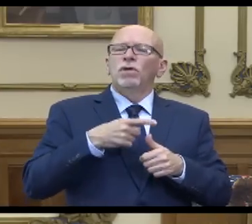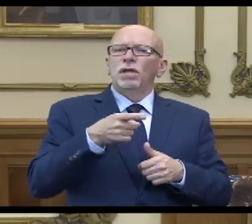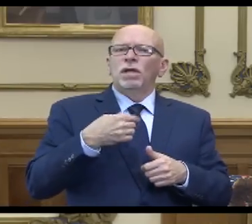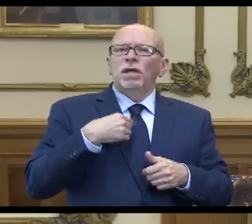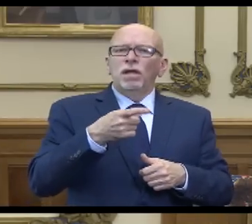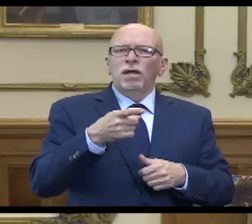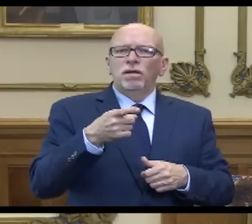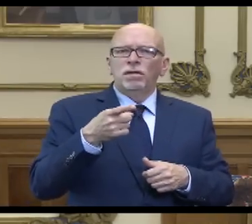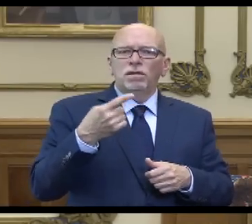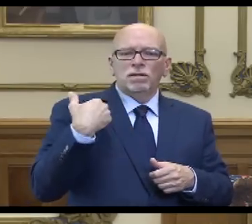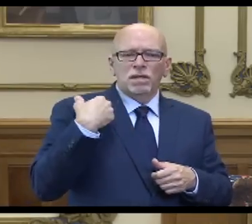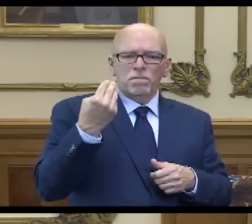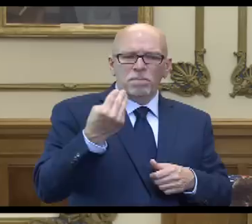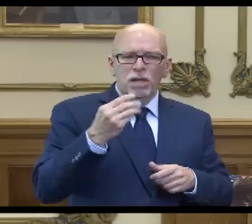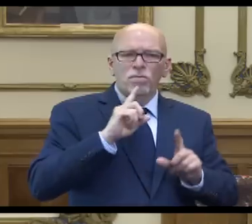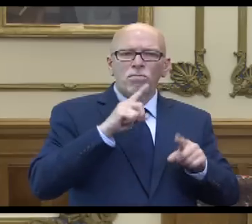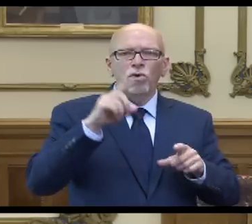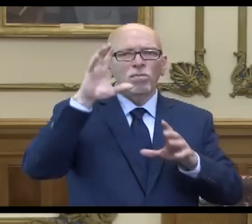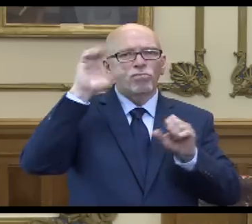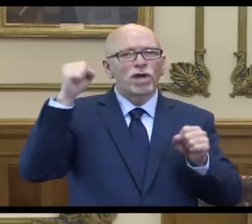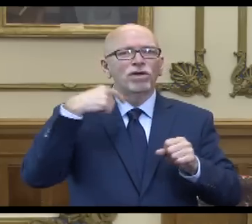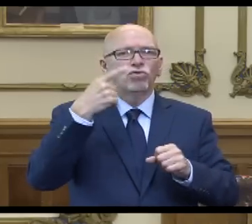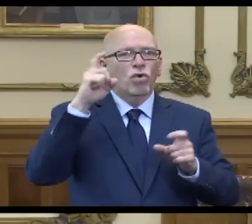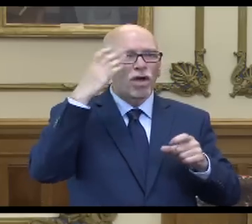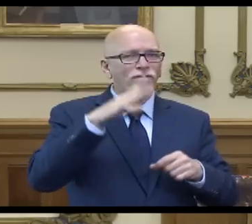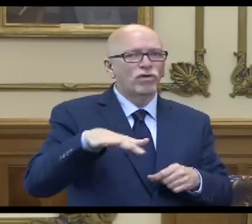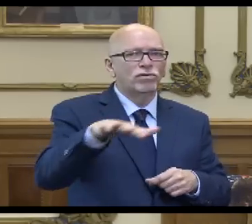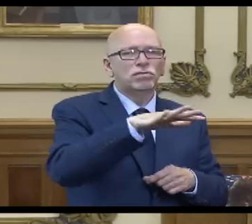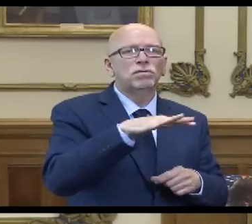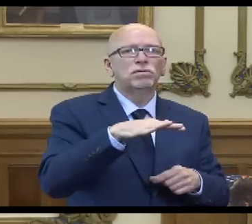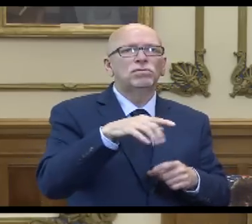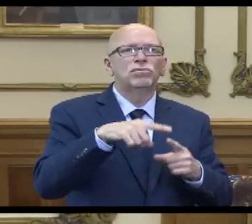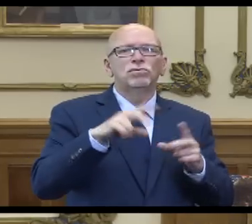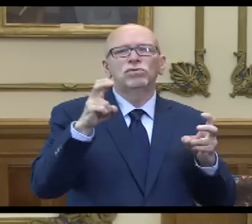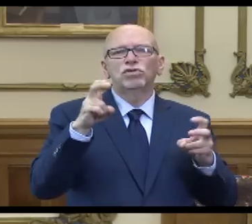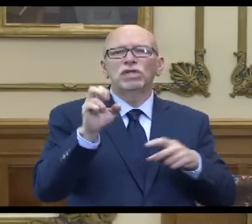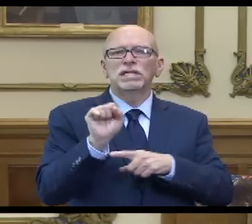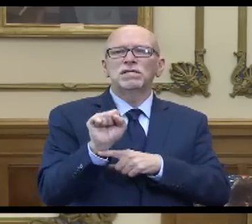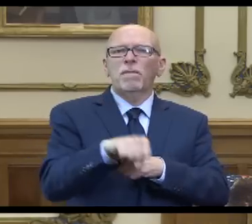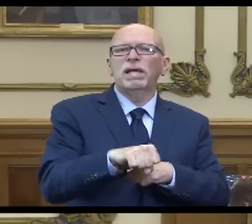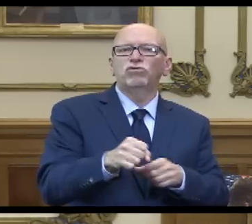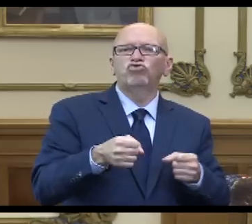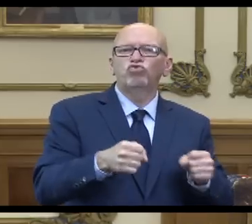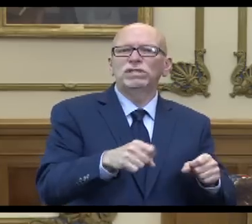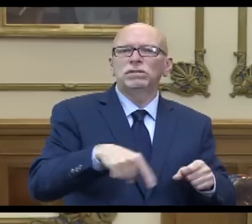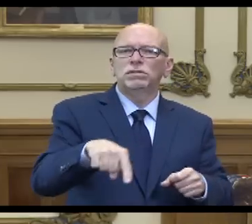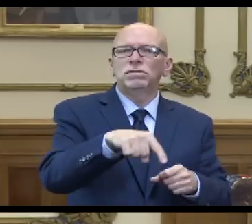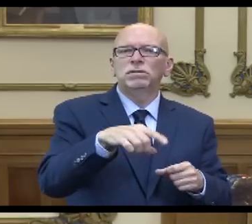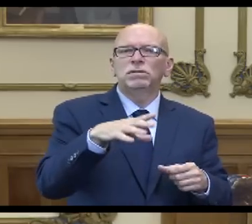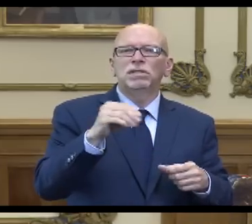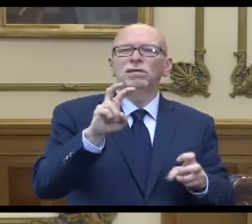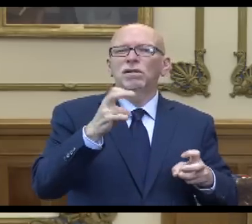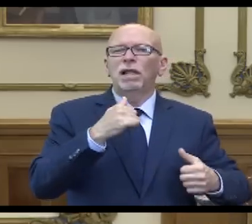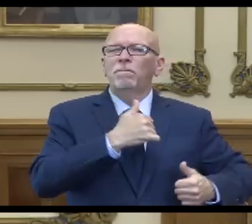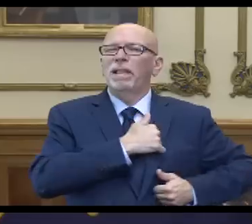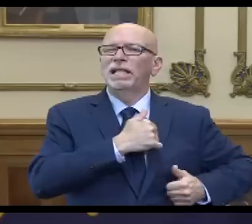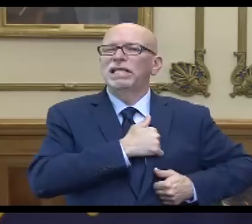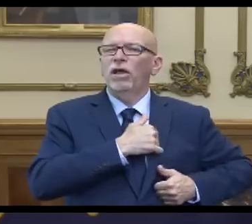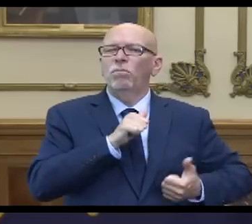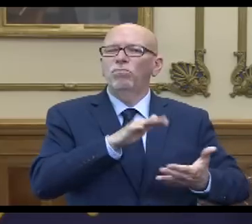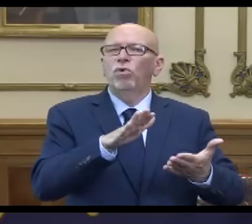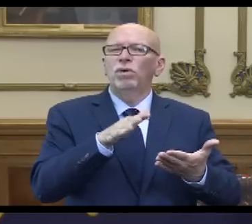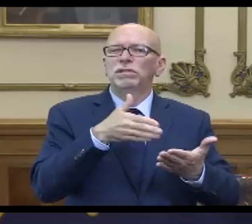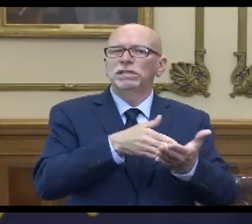that on Monday, the president told governors to, quote, dominate the streets and take almost a military approach against some of